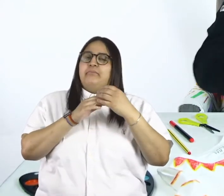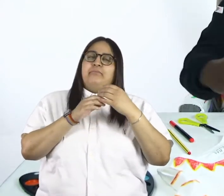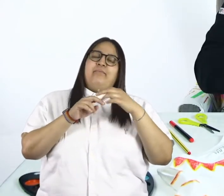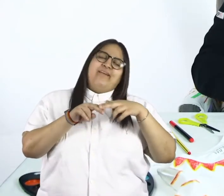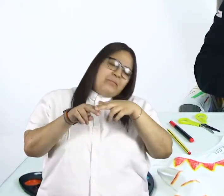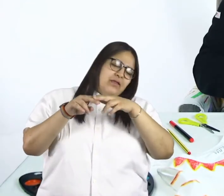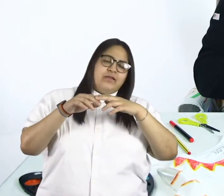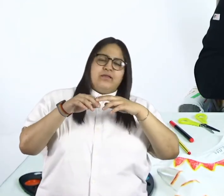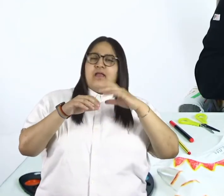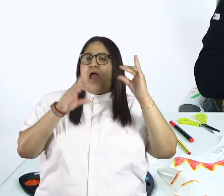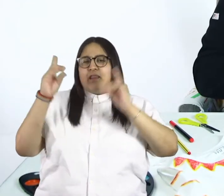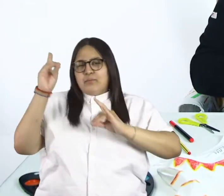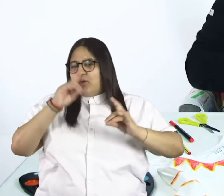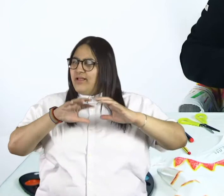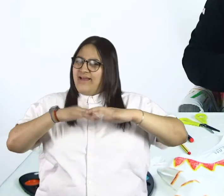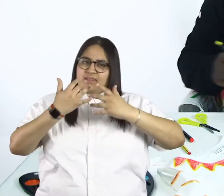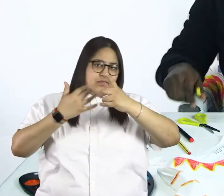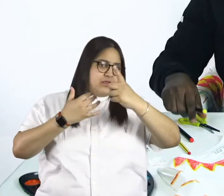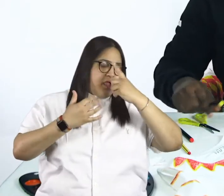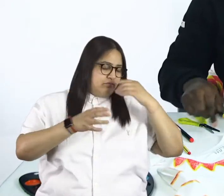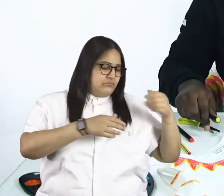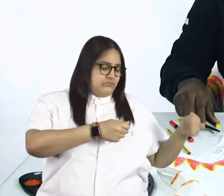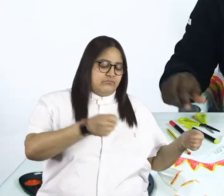iron it onto your t-shirt.